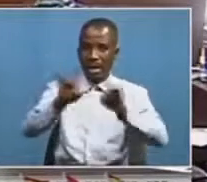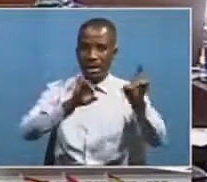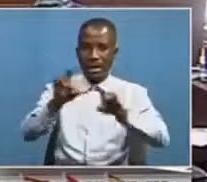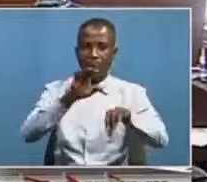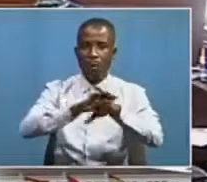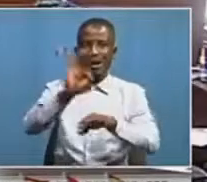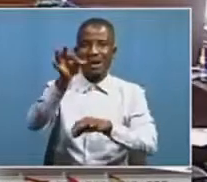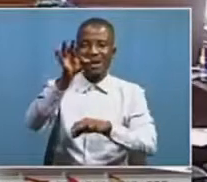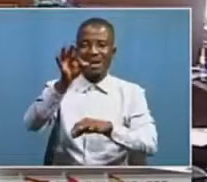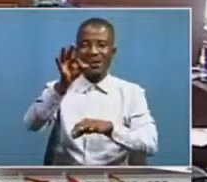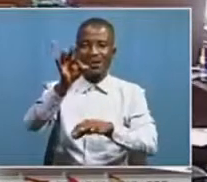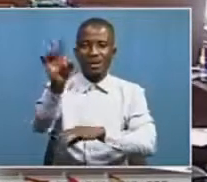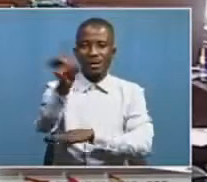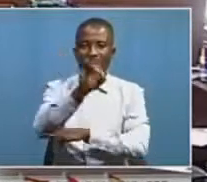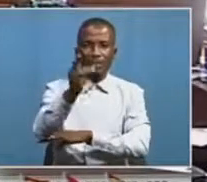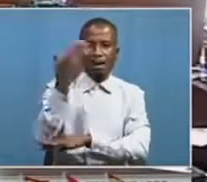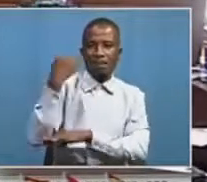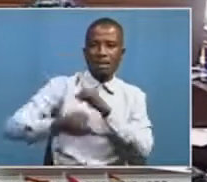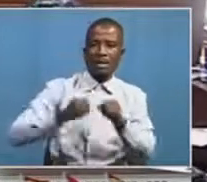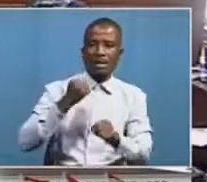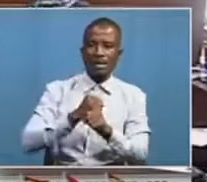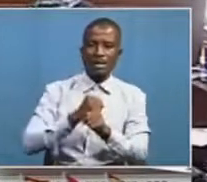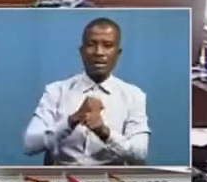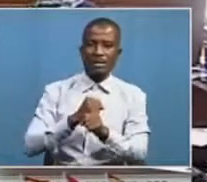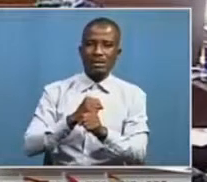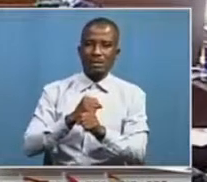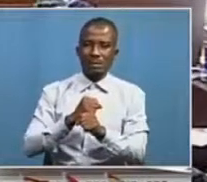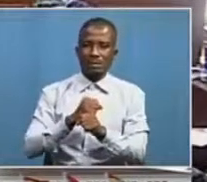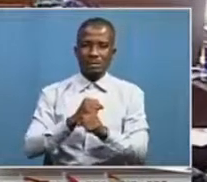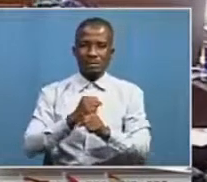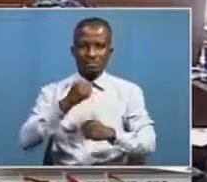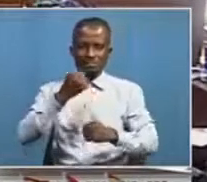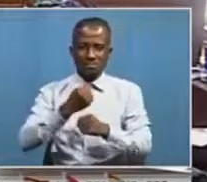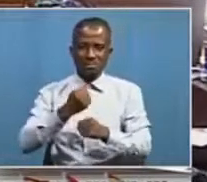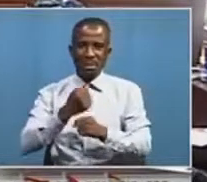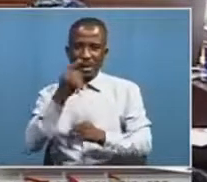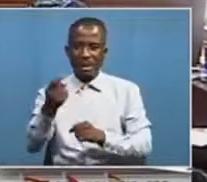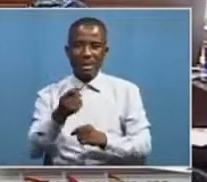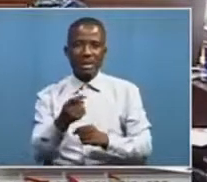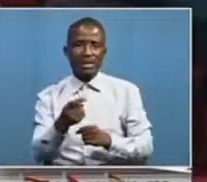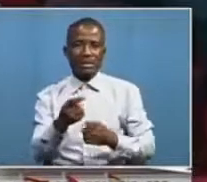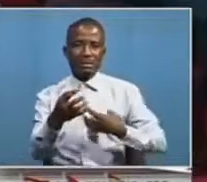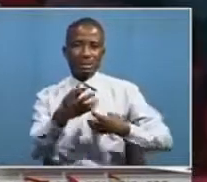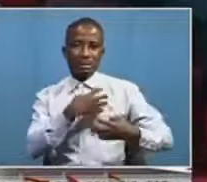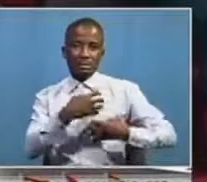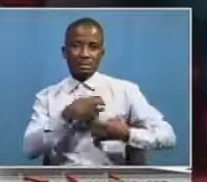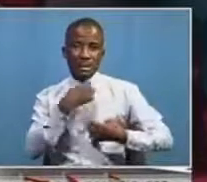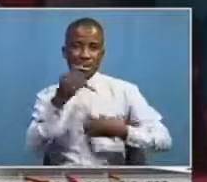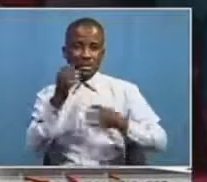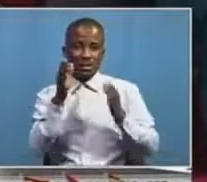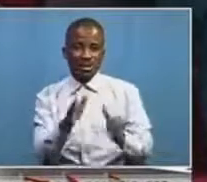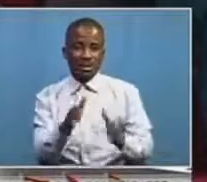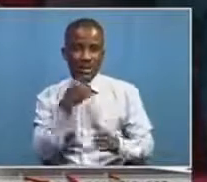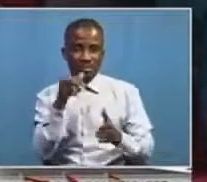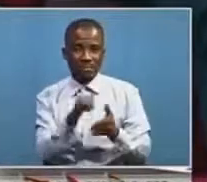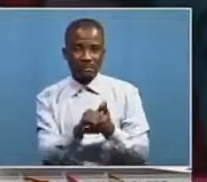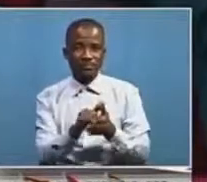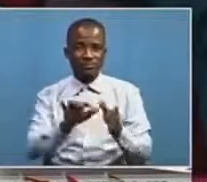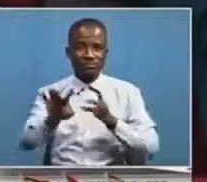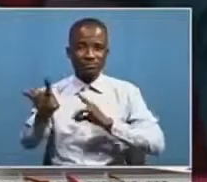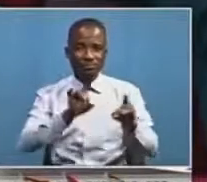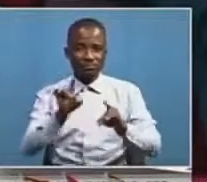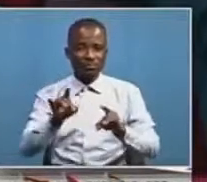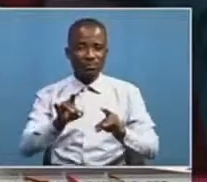December 2020, annexed by the petitioner to a statement in support of the petition, were made within the authority of the